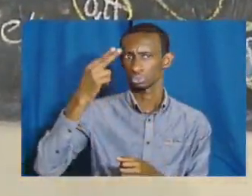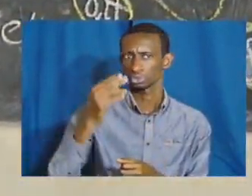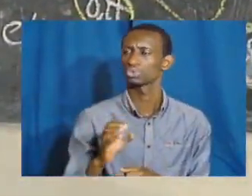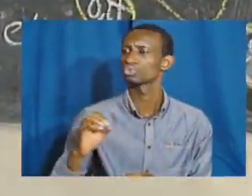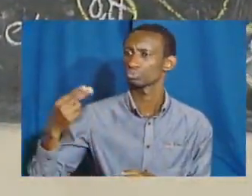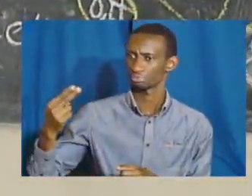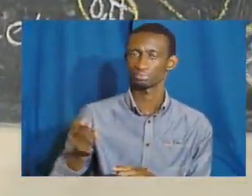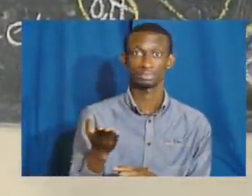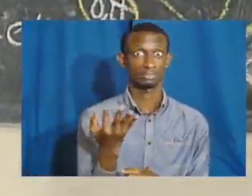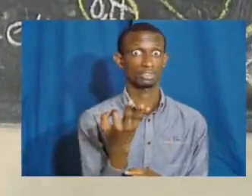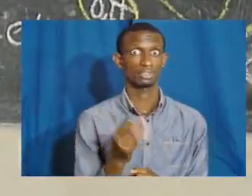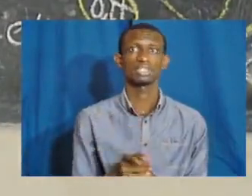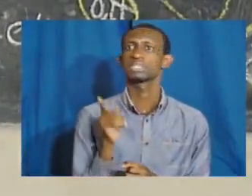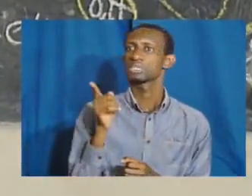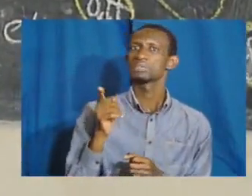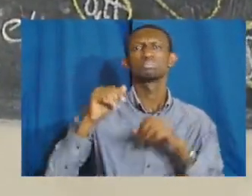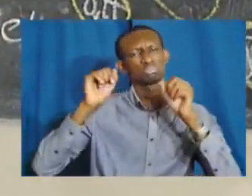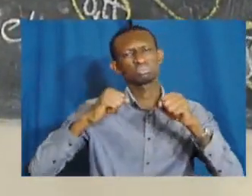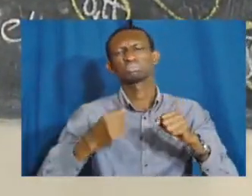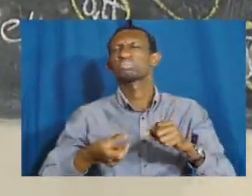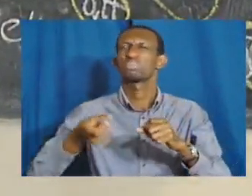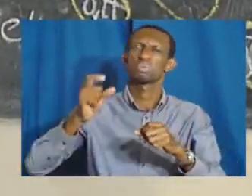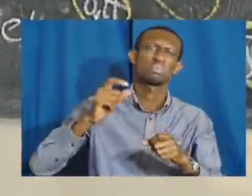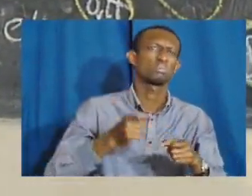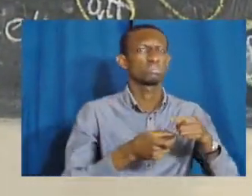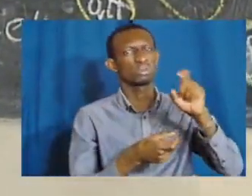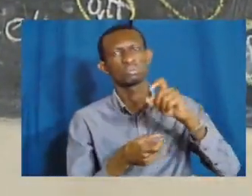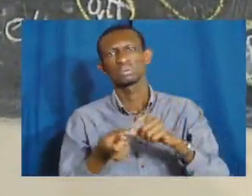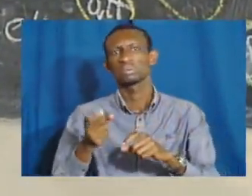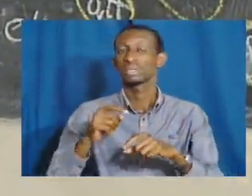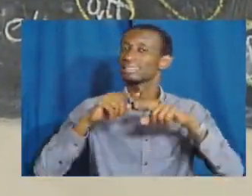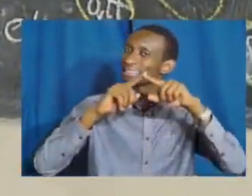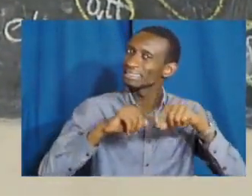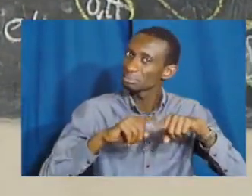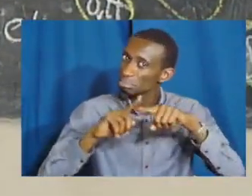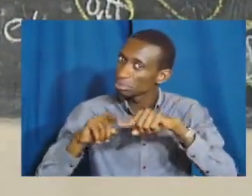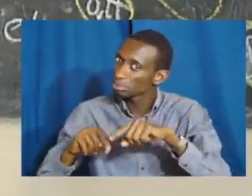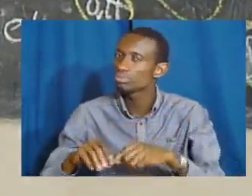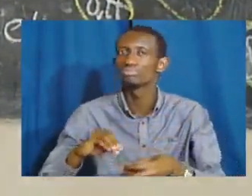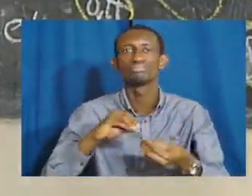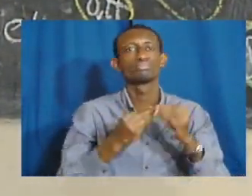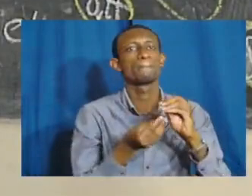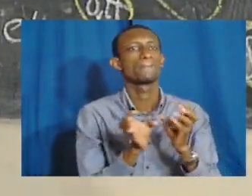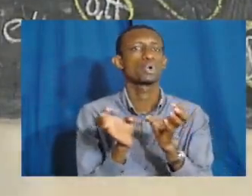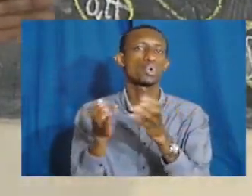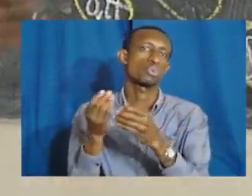So it can be even tetra, penta, so they are depending on the number of the alcohols. So